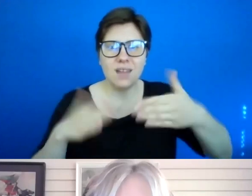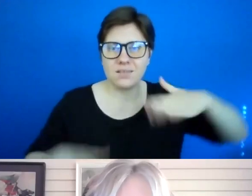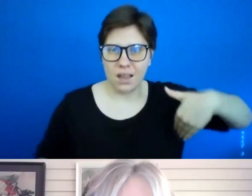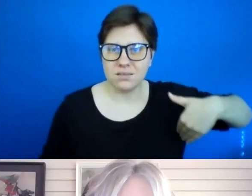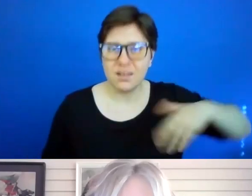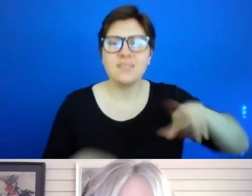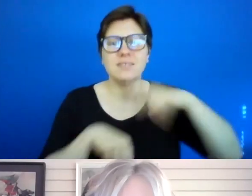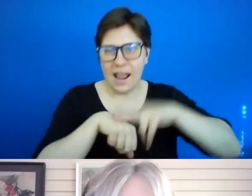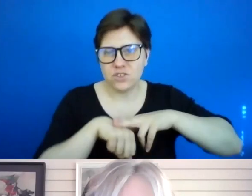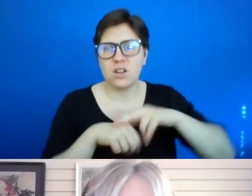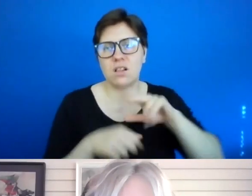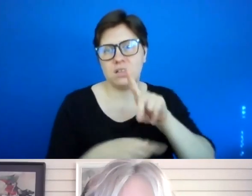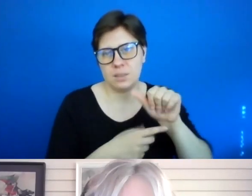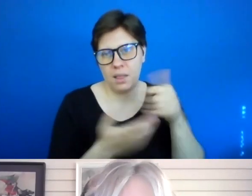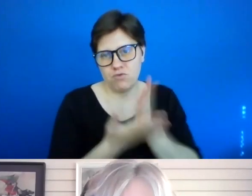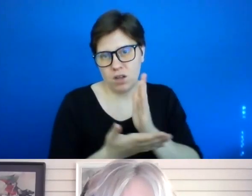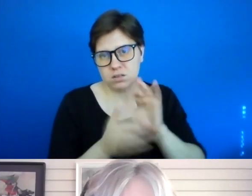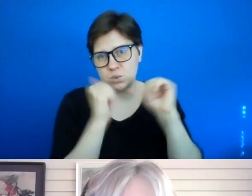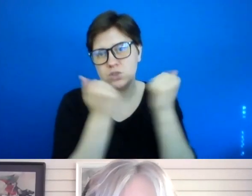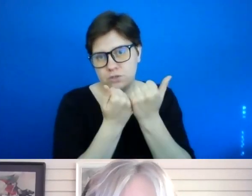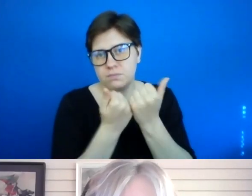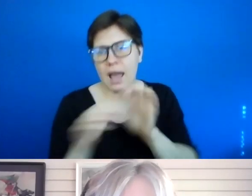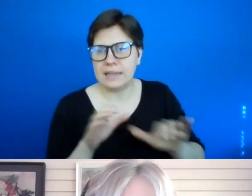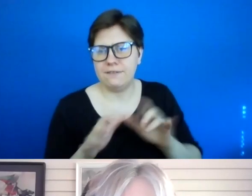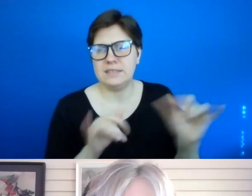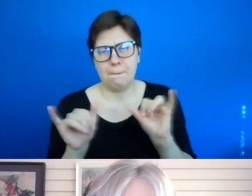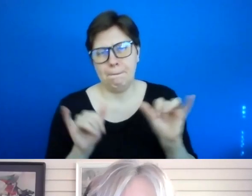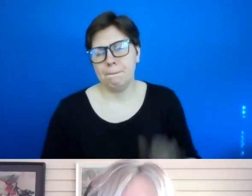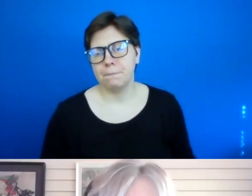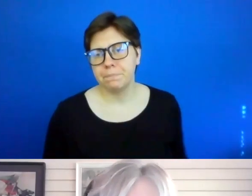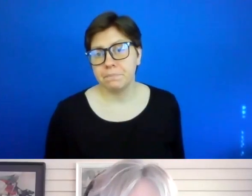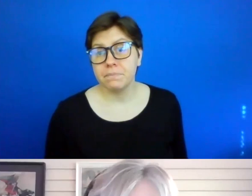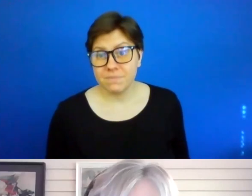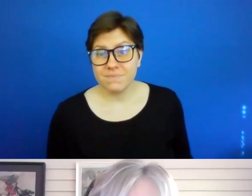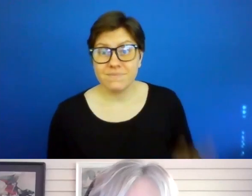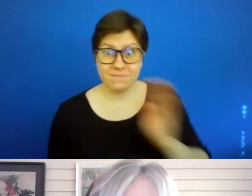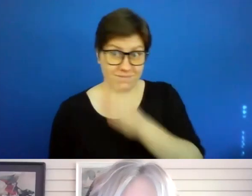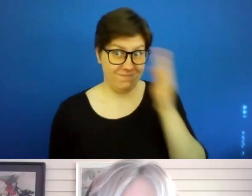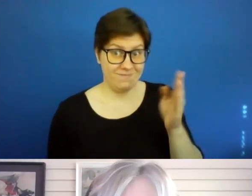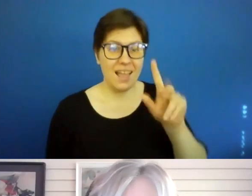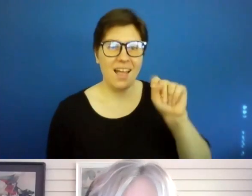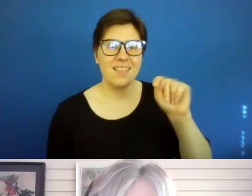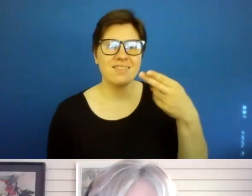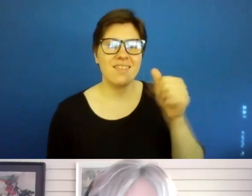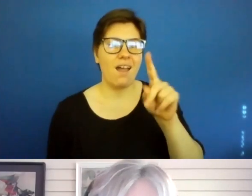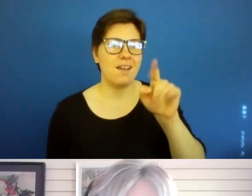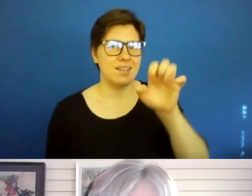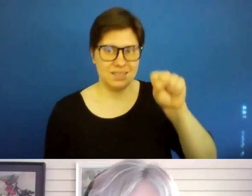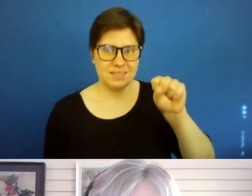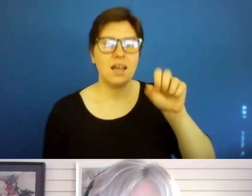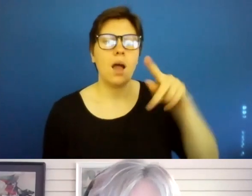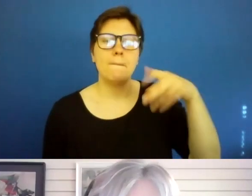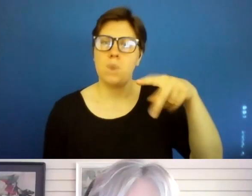rights organization that is active in the same area. We also have with us Thaddeus Pope, the director of the Health